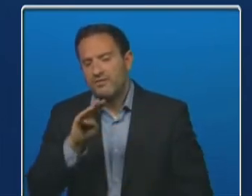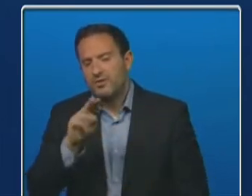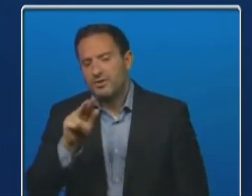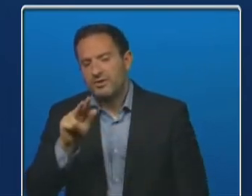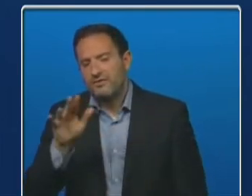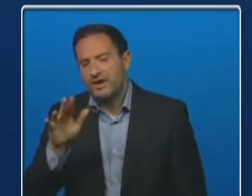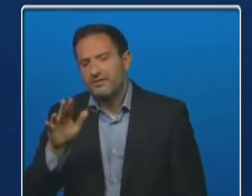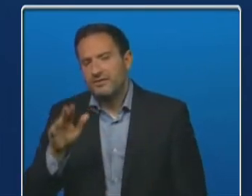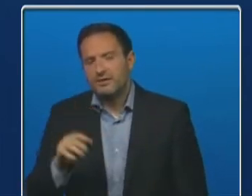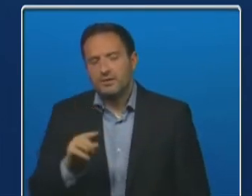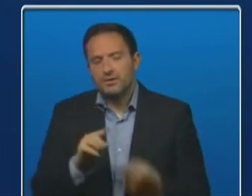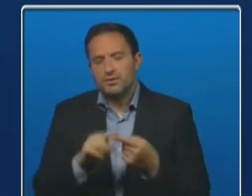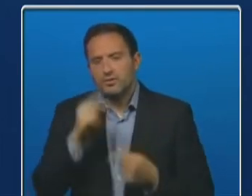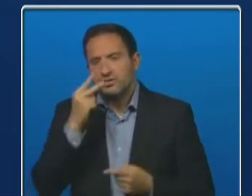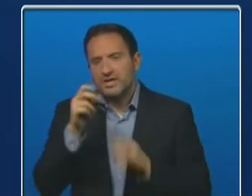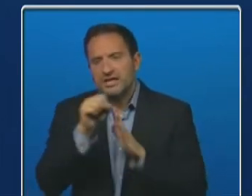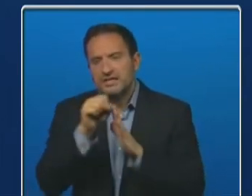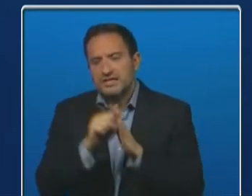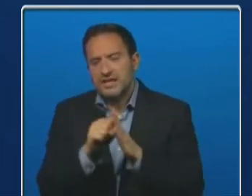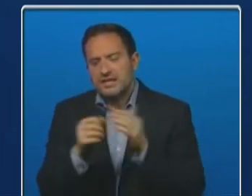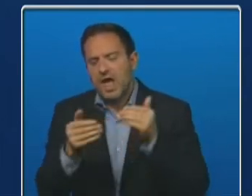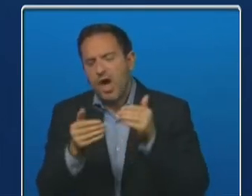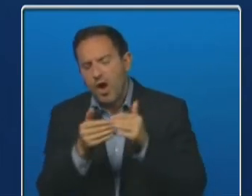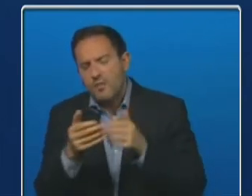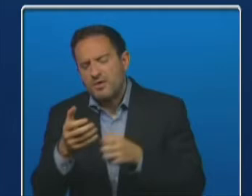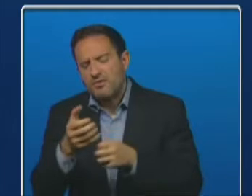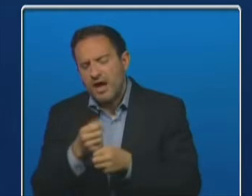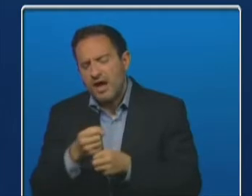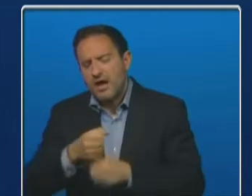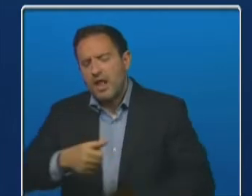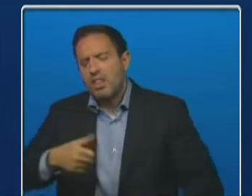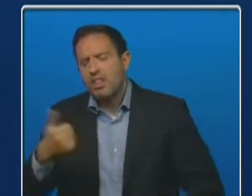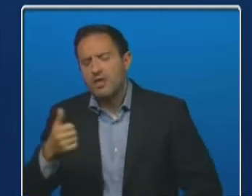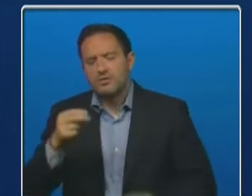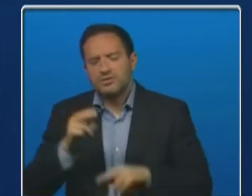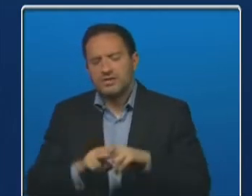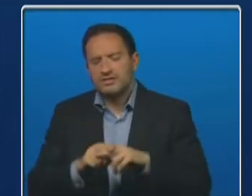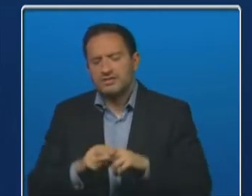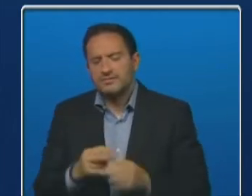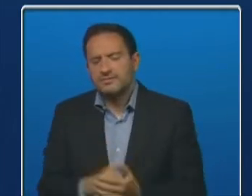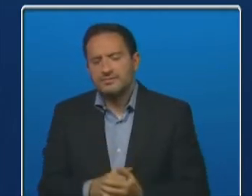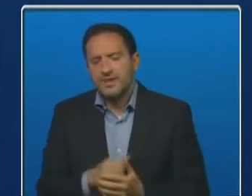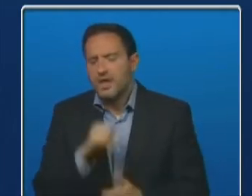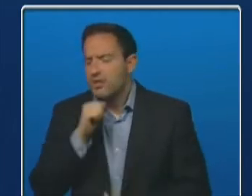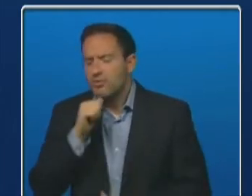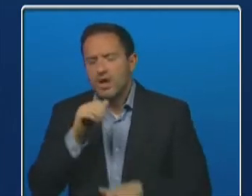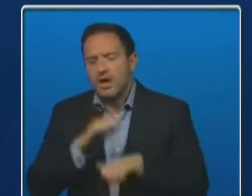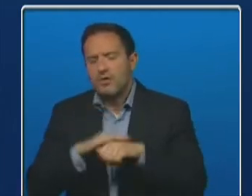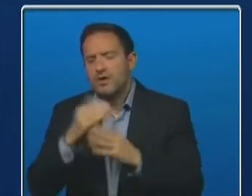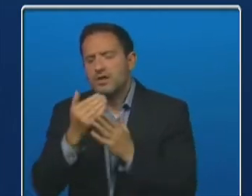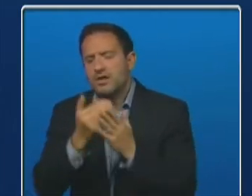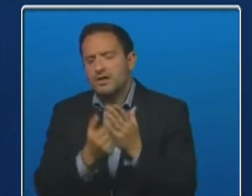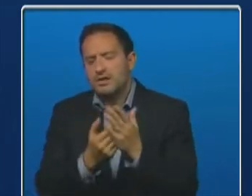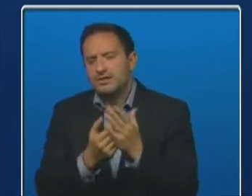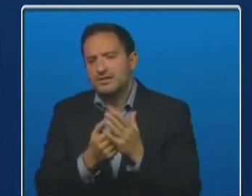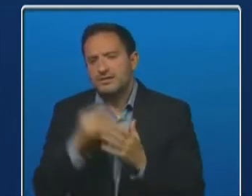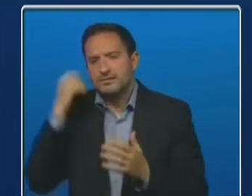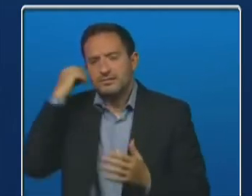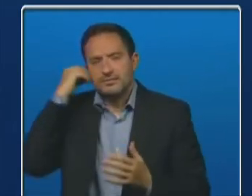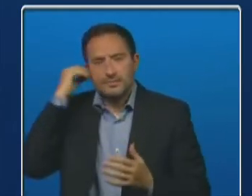to see the states that almost received another seat, they are not among that list of the 10